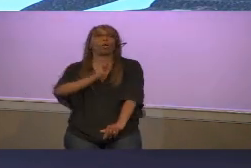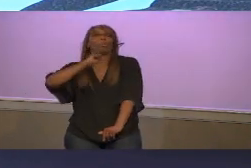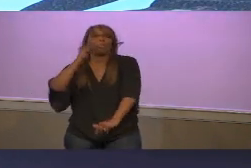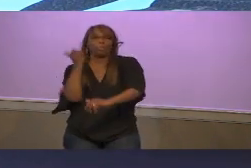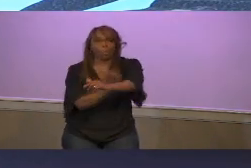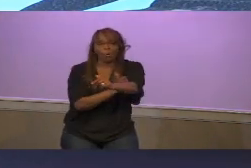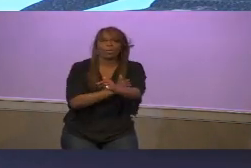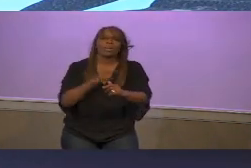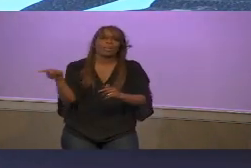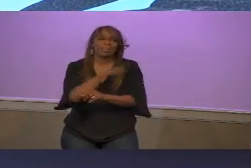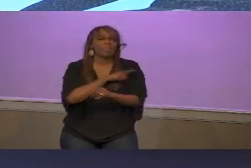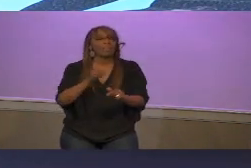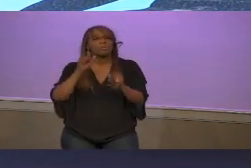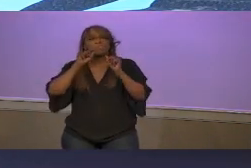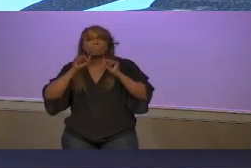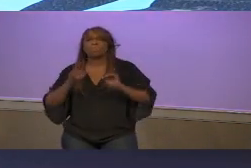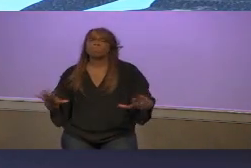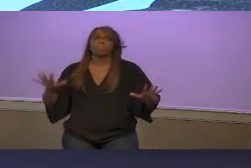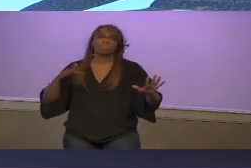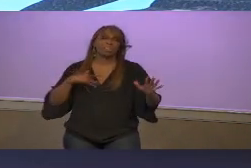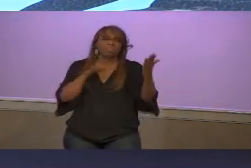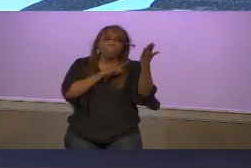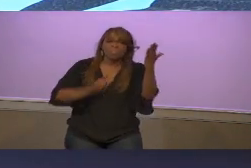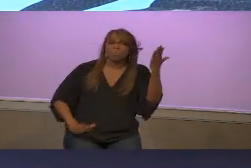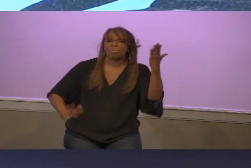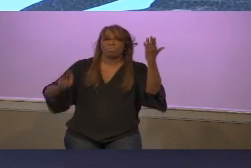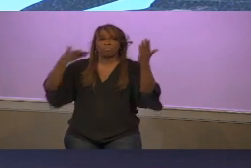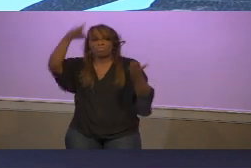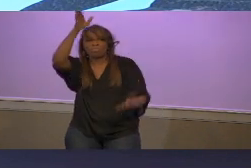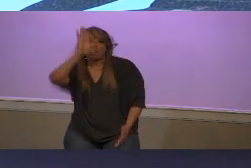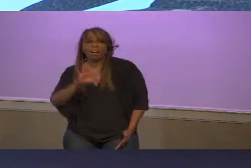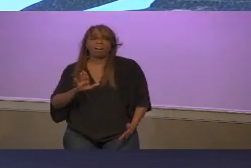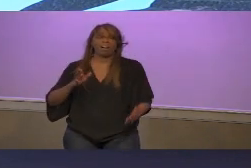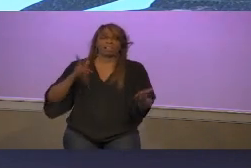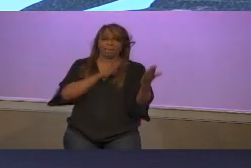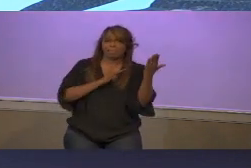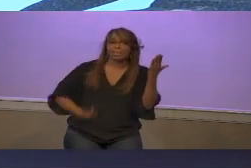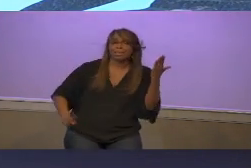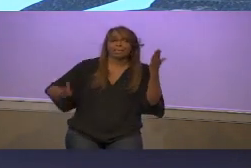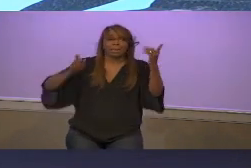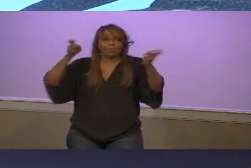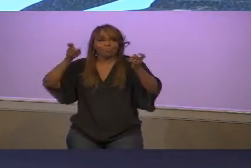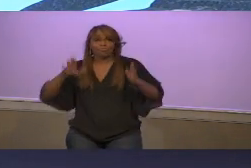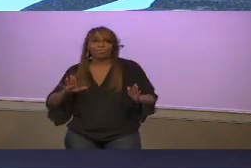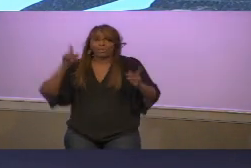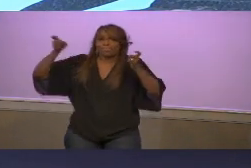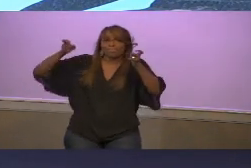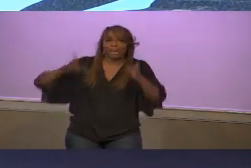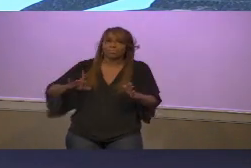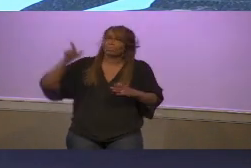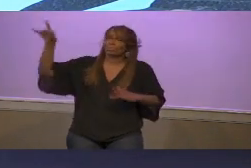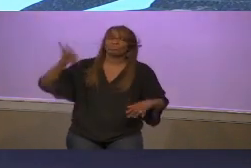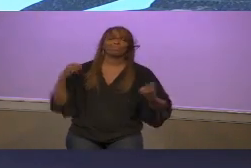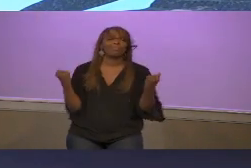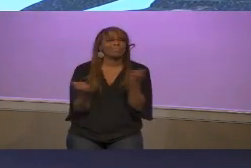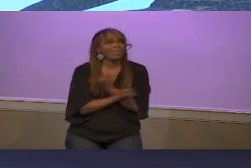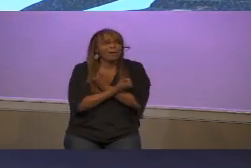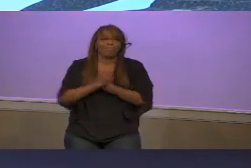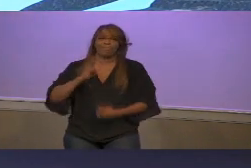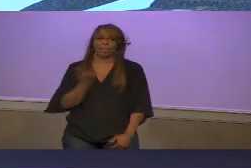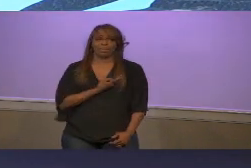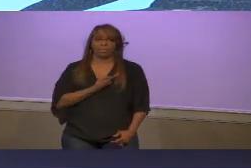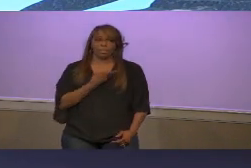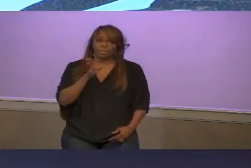to have a Lord and a God and a King and a ruler and a master that loves us so much there's no